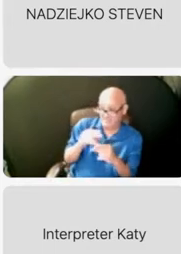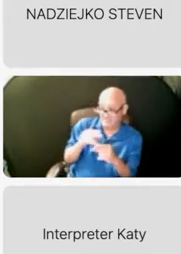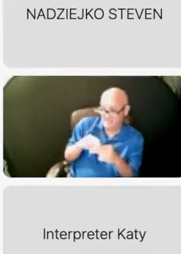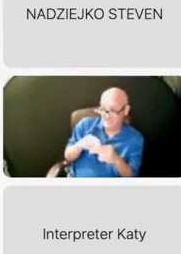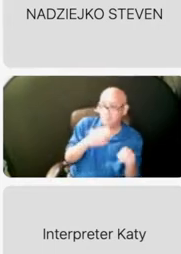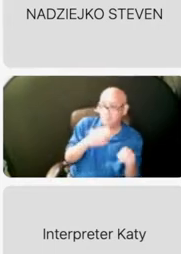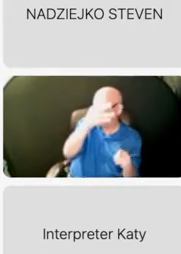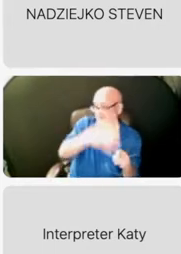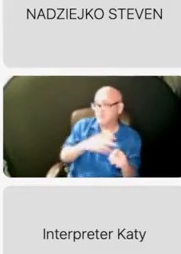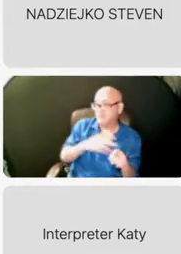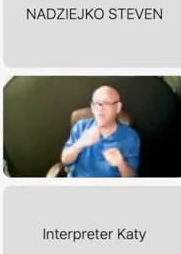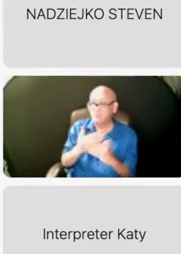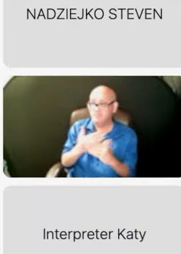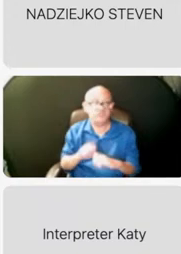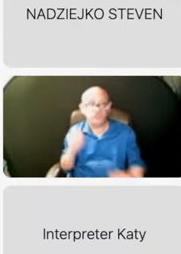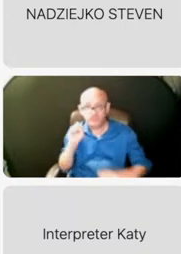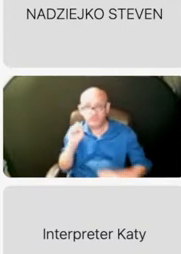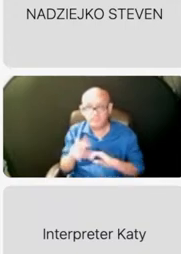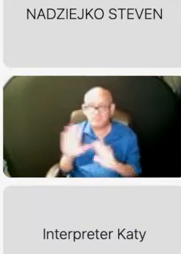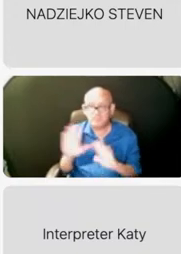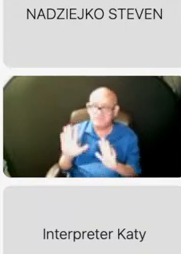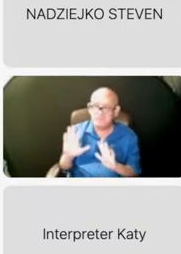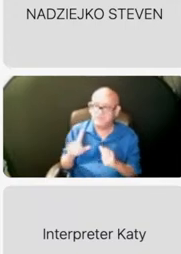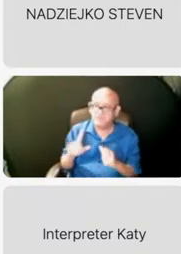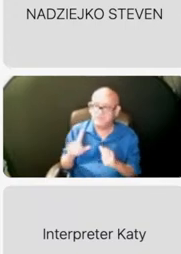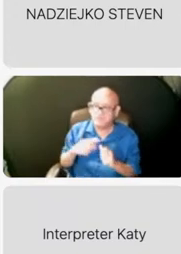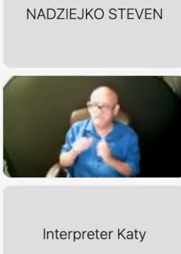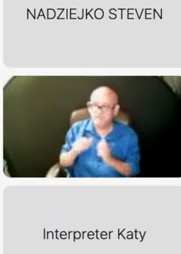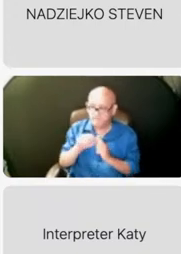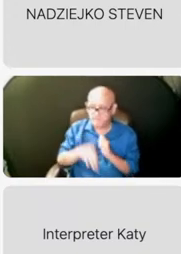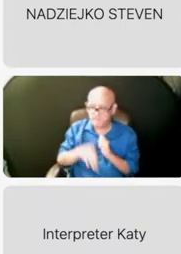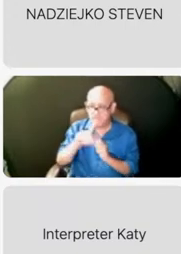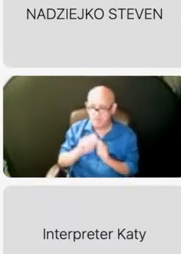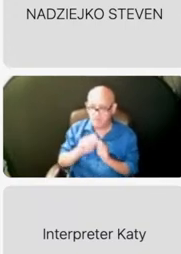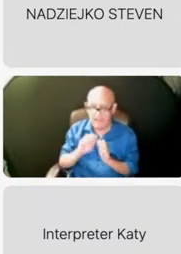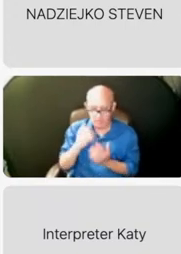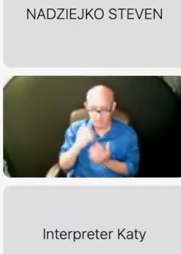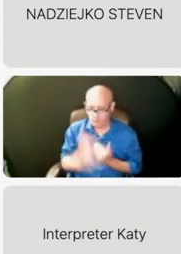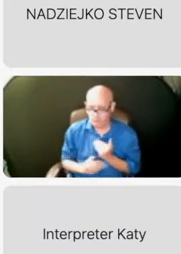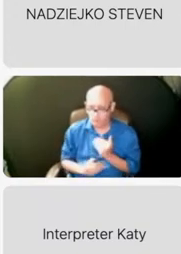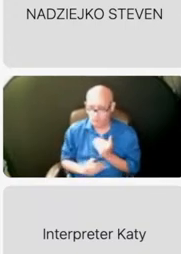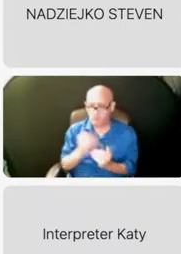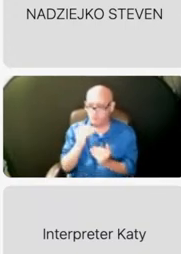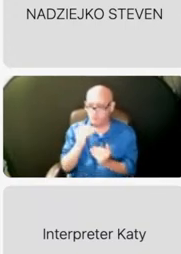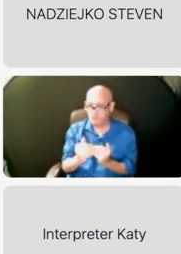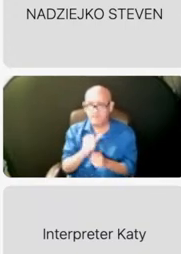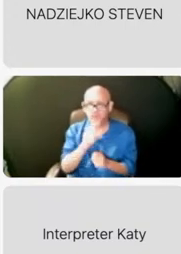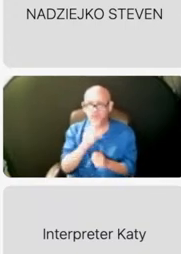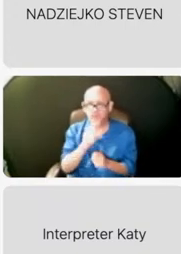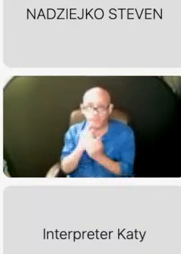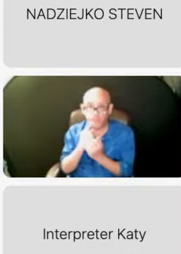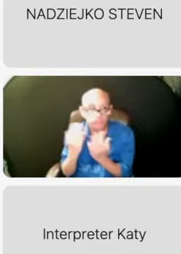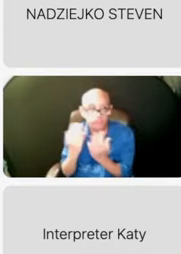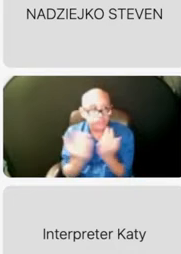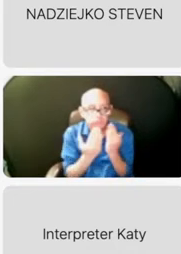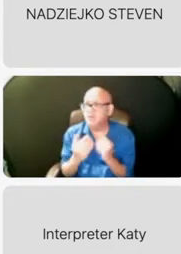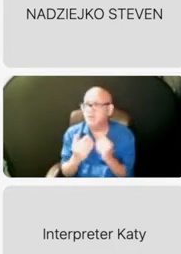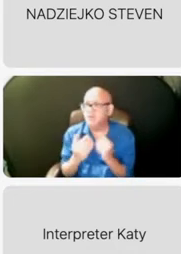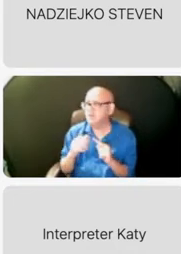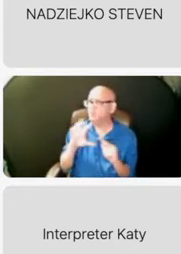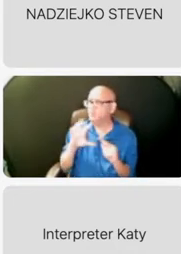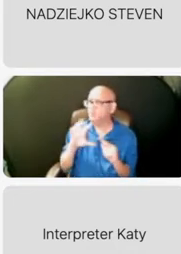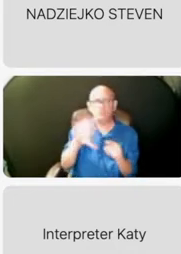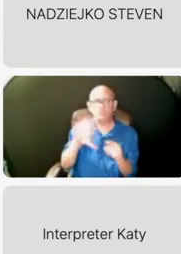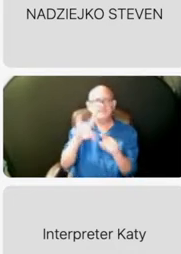gun yeah i think we need to just make sure but we did that with the final strauss building too